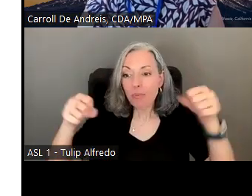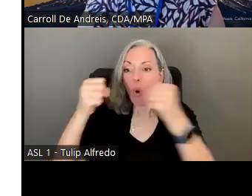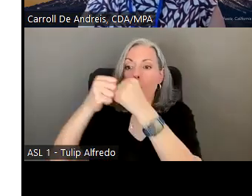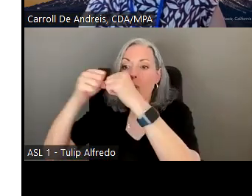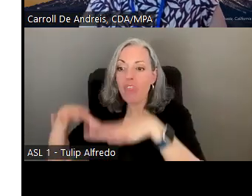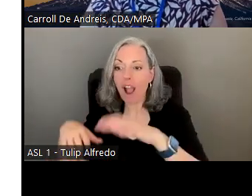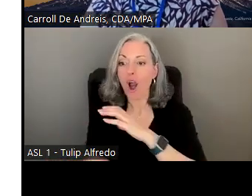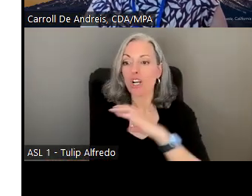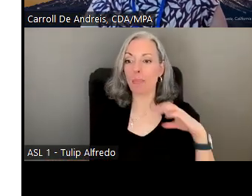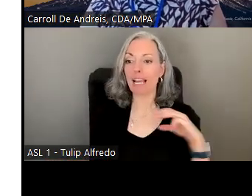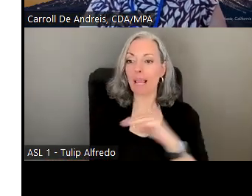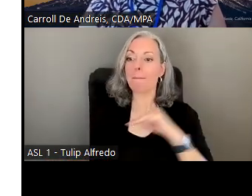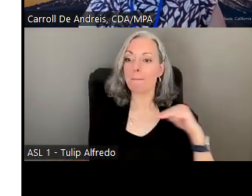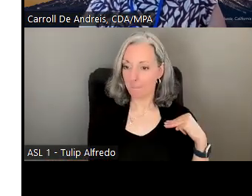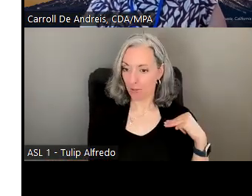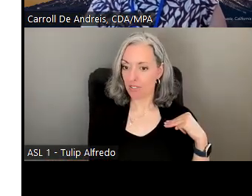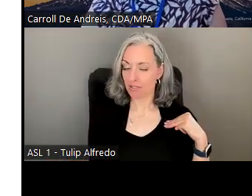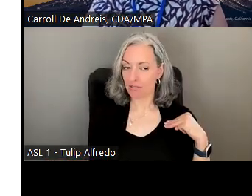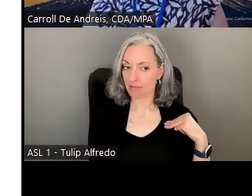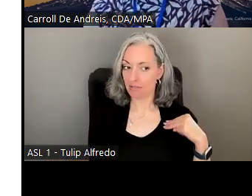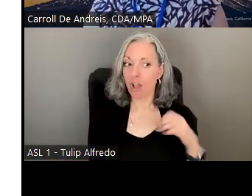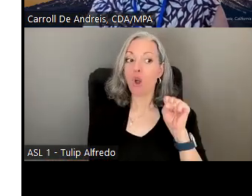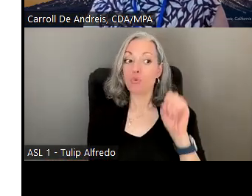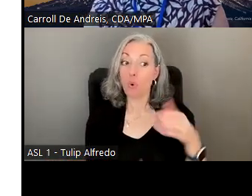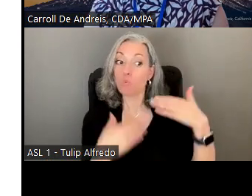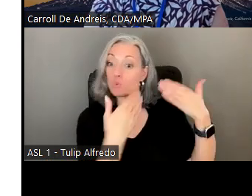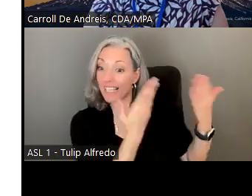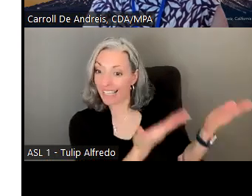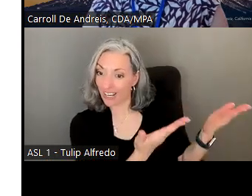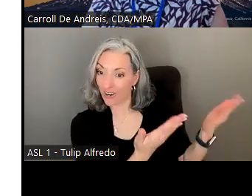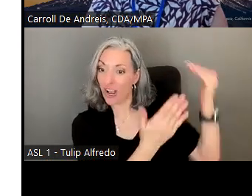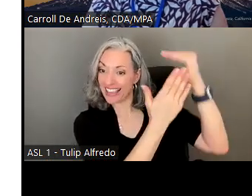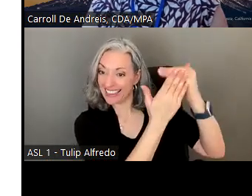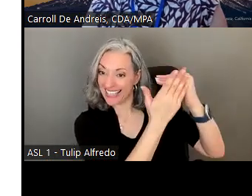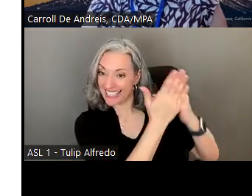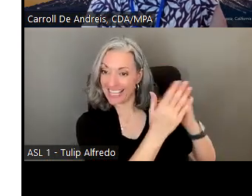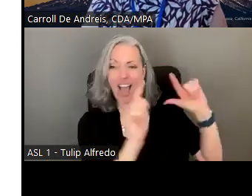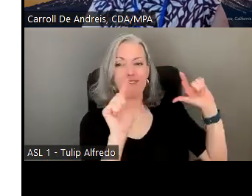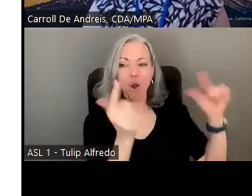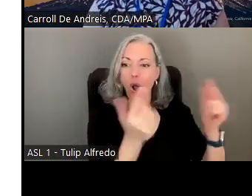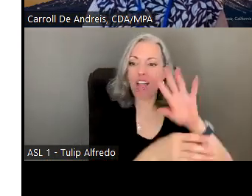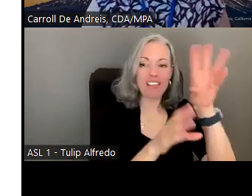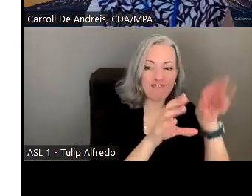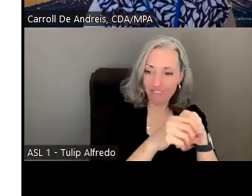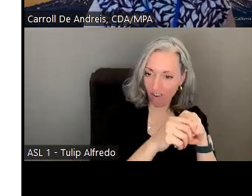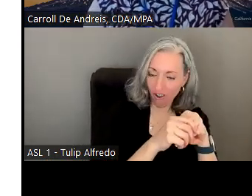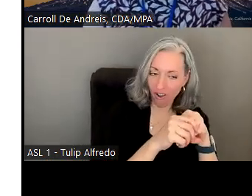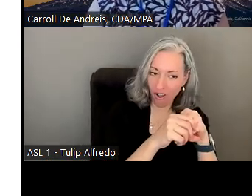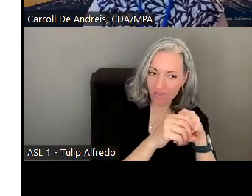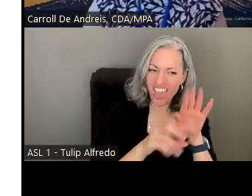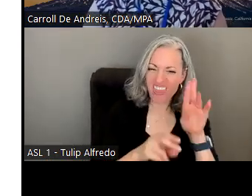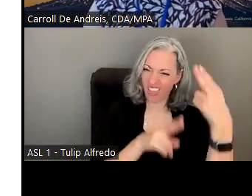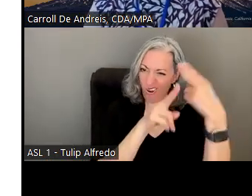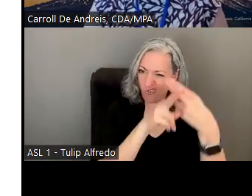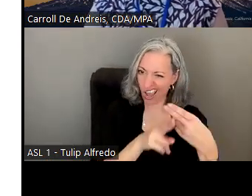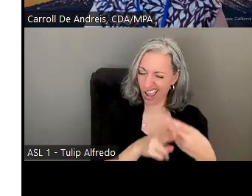committee members. So as you can see here, we have many folks who are